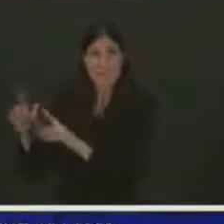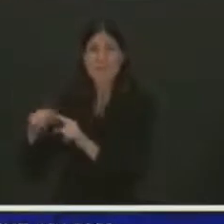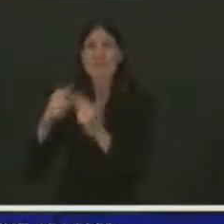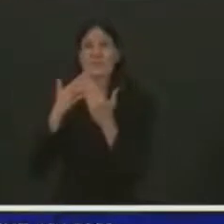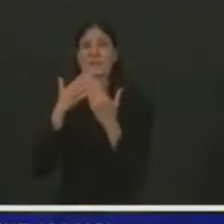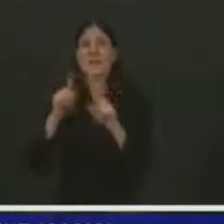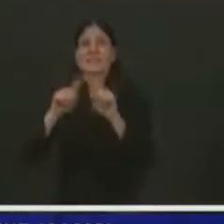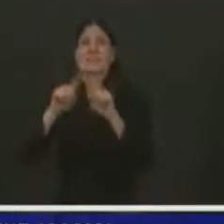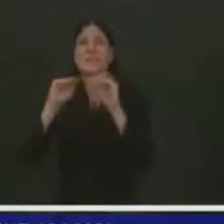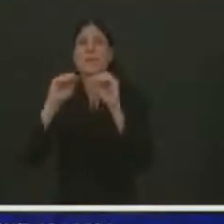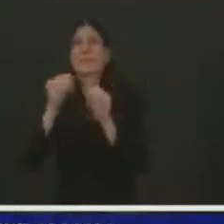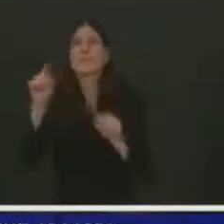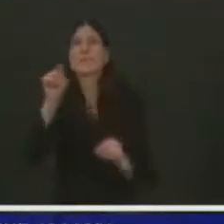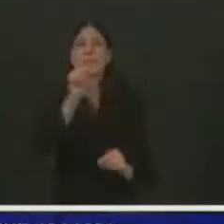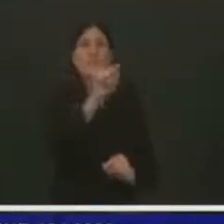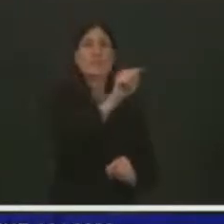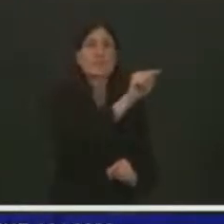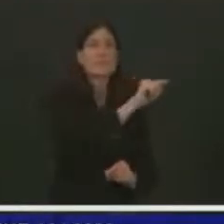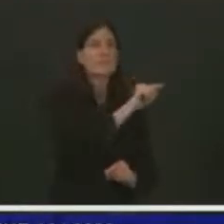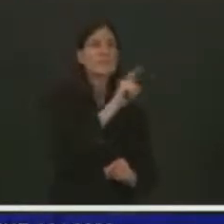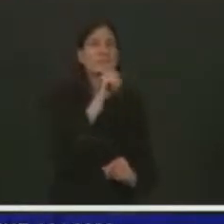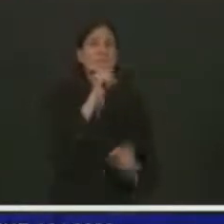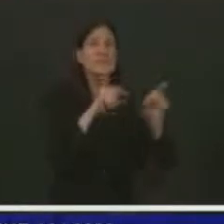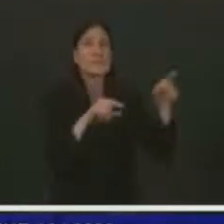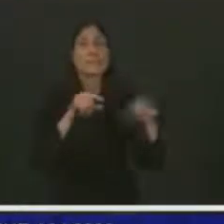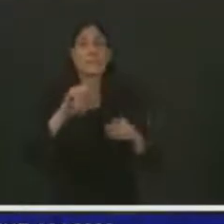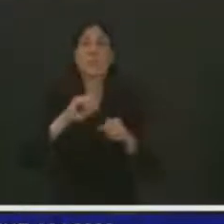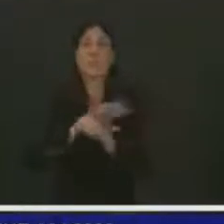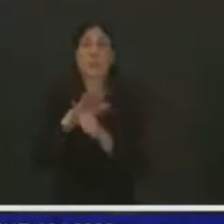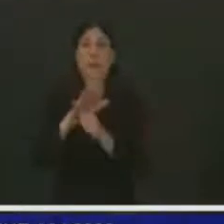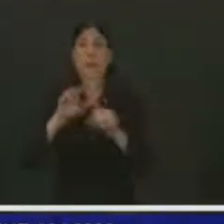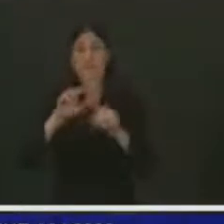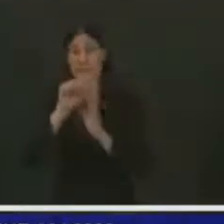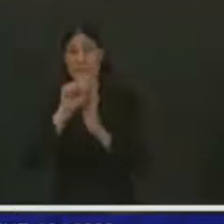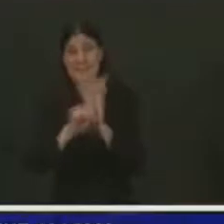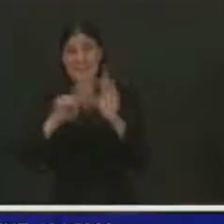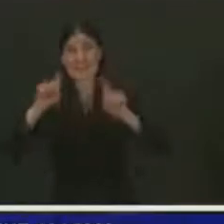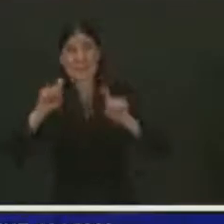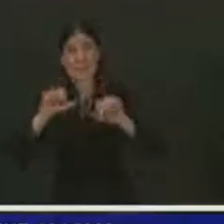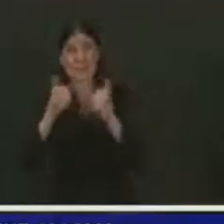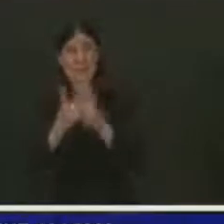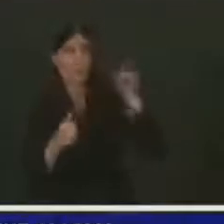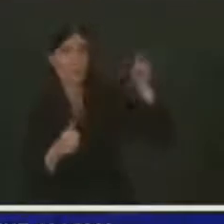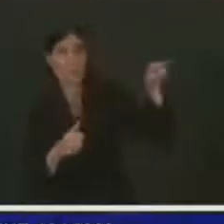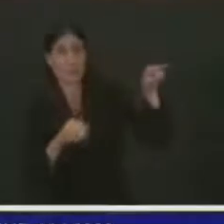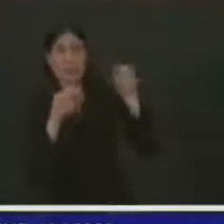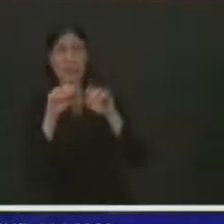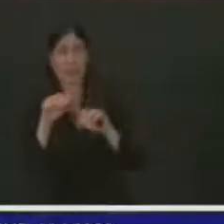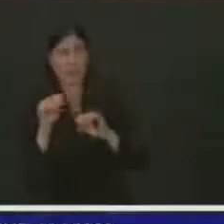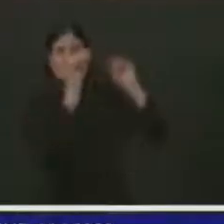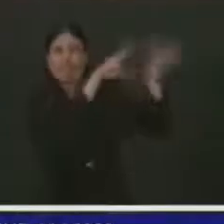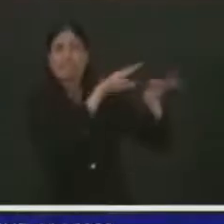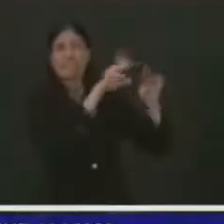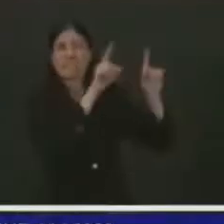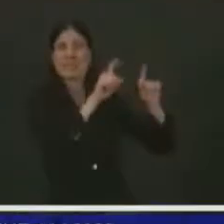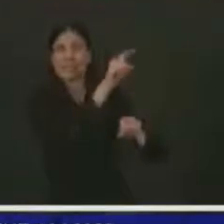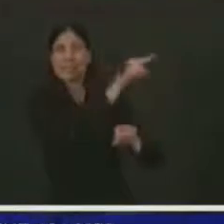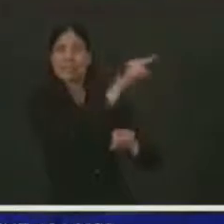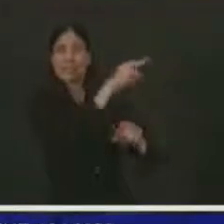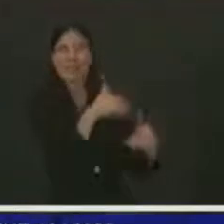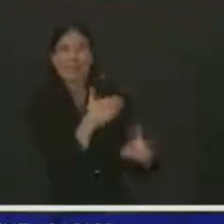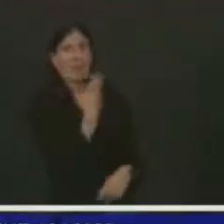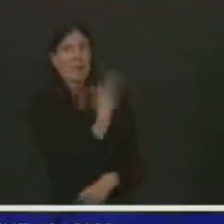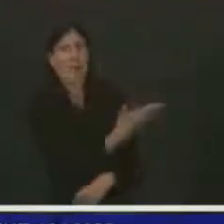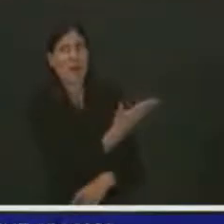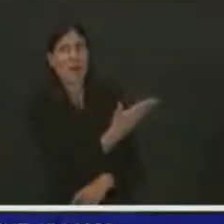state's COVID-19 testing team, who really worked hard in a short amount of time to get